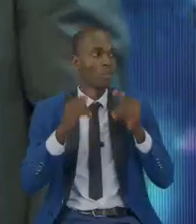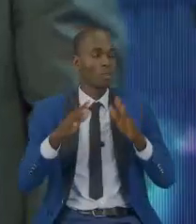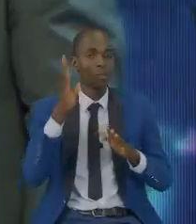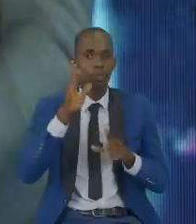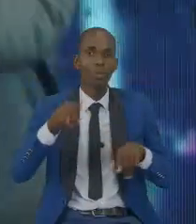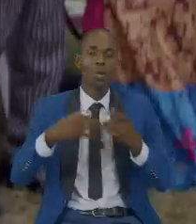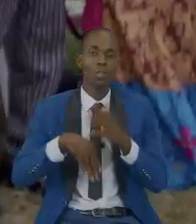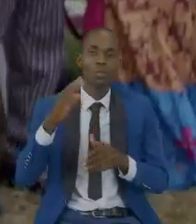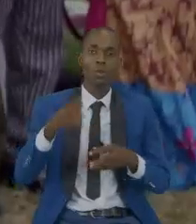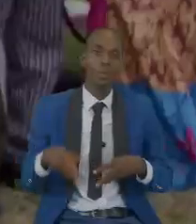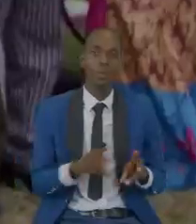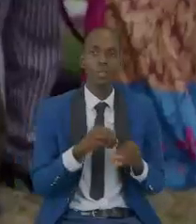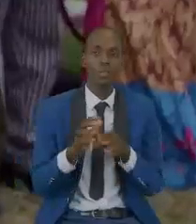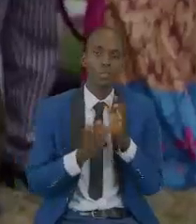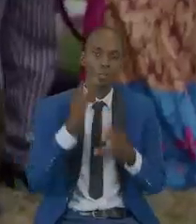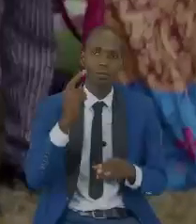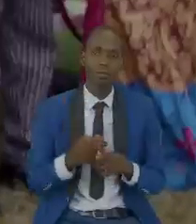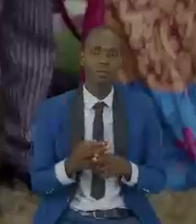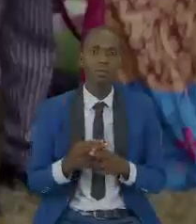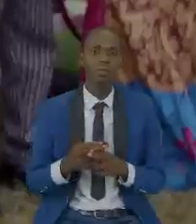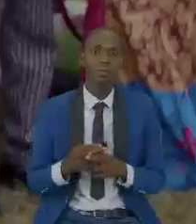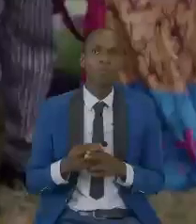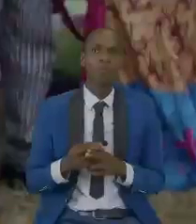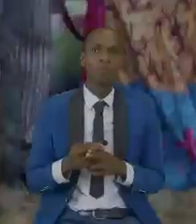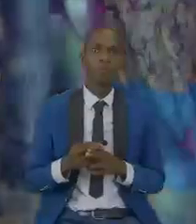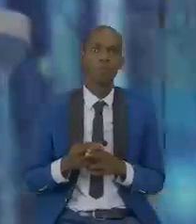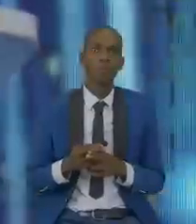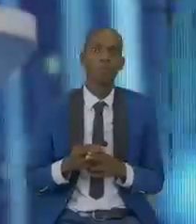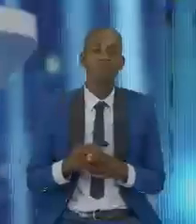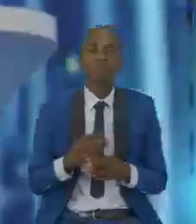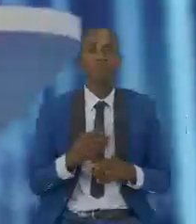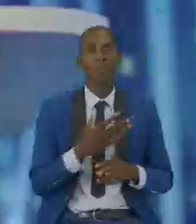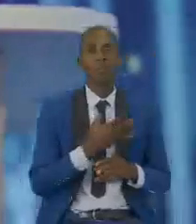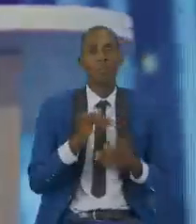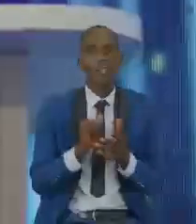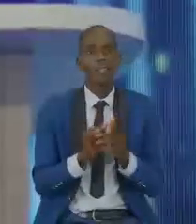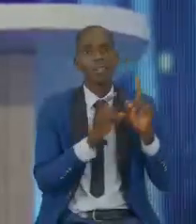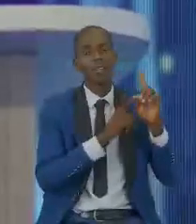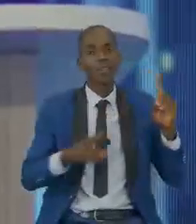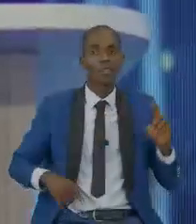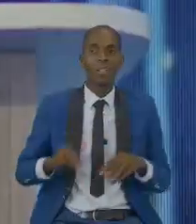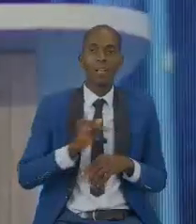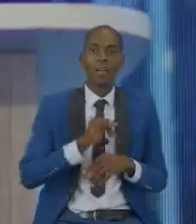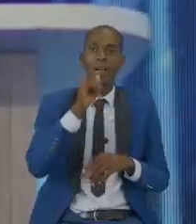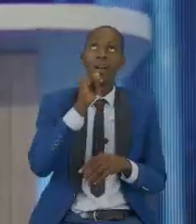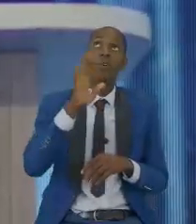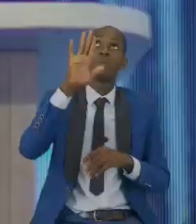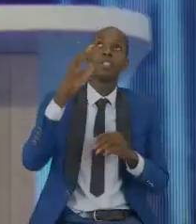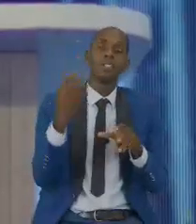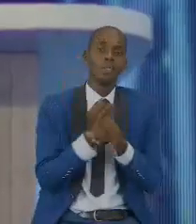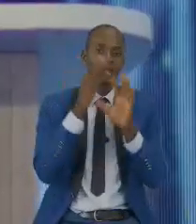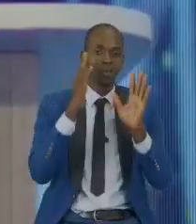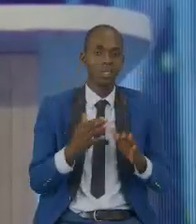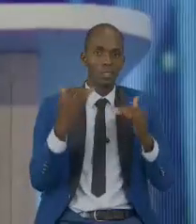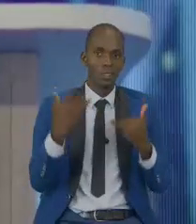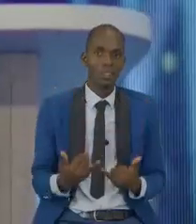way. Open your mouth and talk to the Lord and say, Lord, I am a champion now. Say,